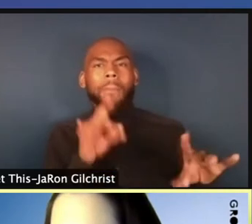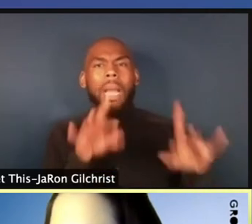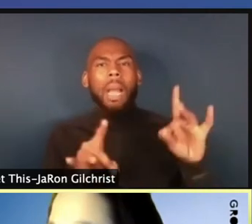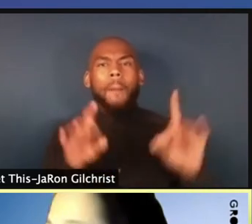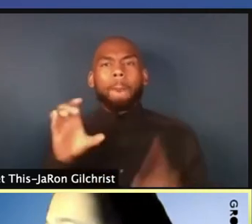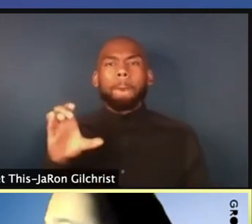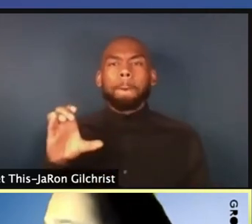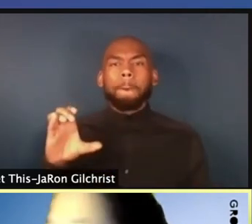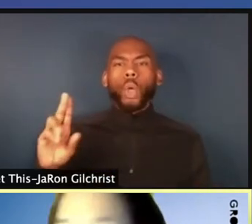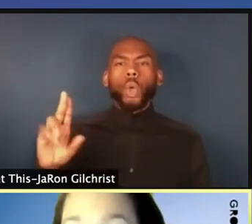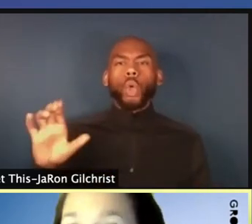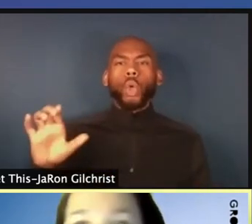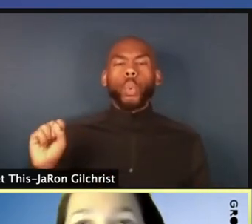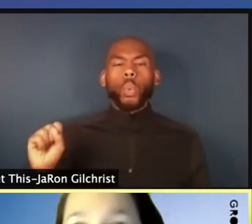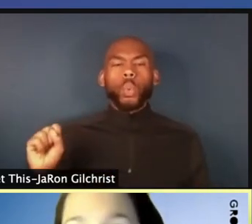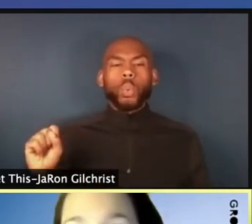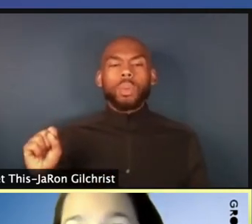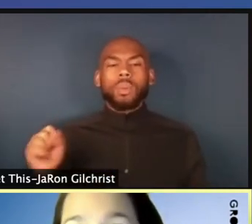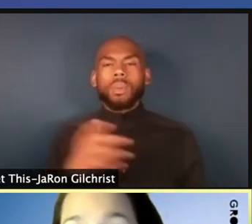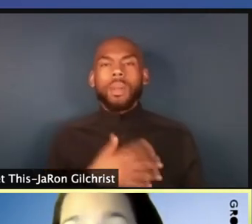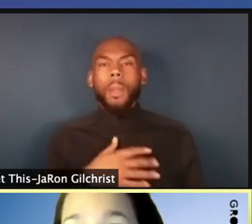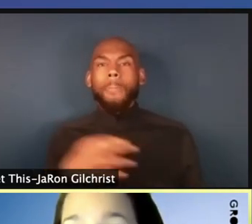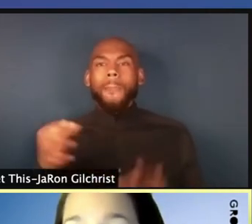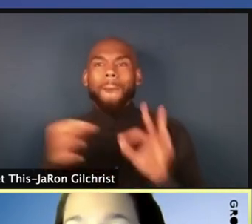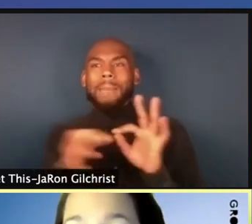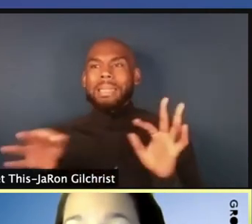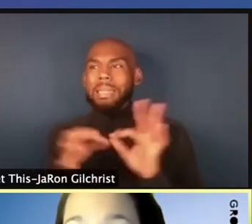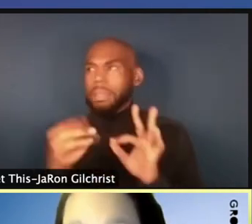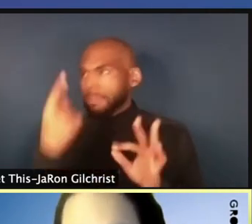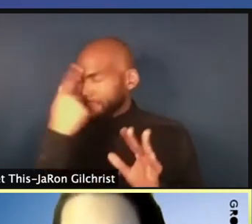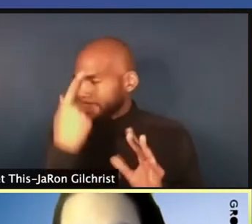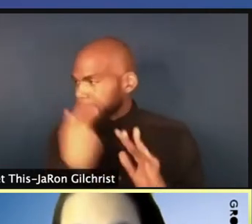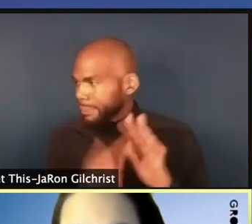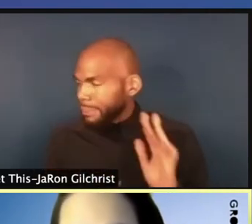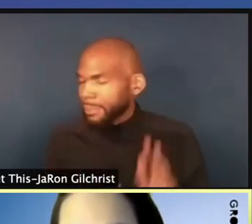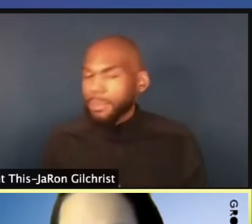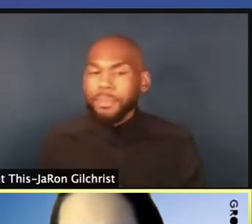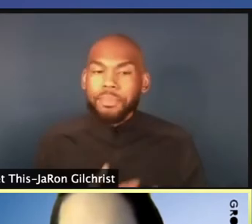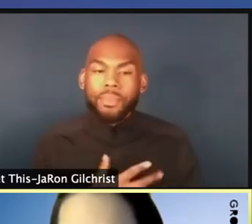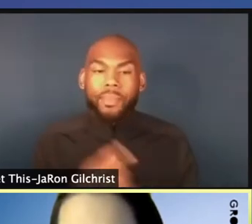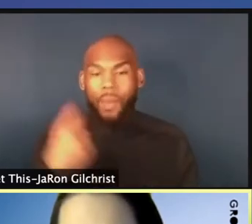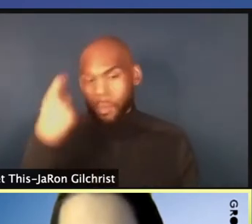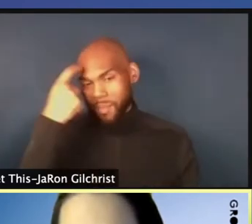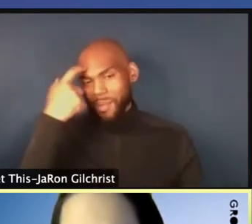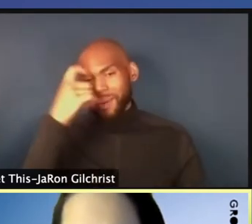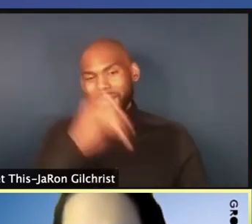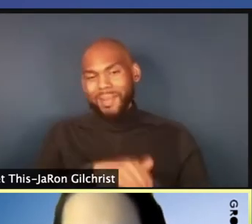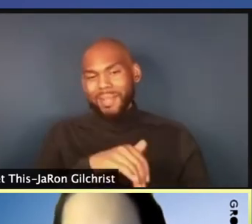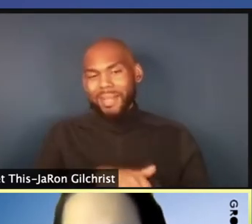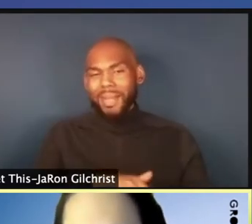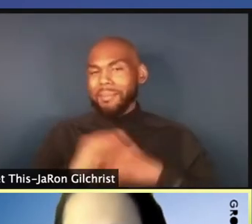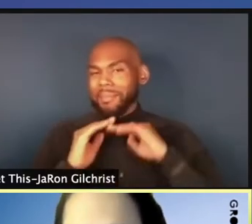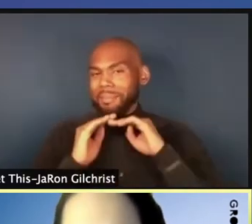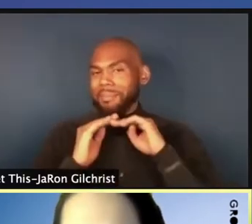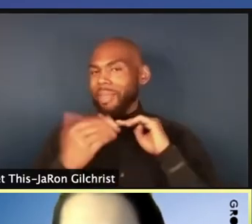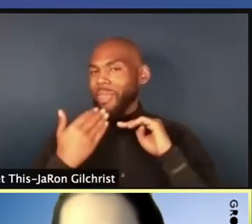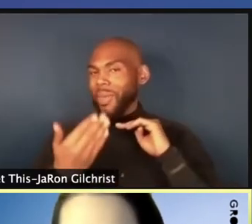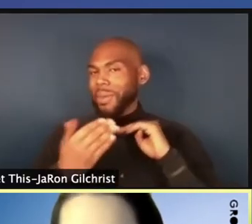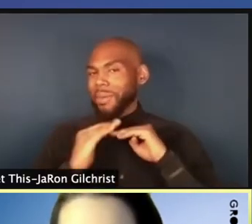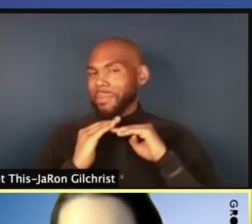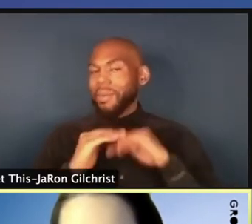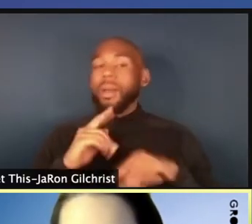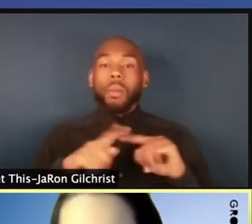I'm like, my sentence just went out of my mouth. This is my brain tonight, everybody. Thank you. But do you sort of